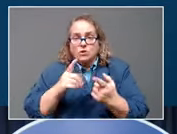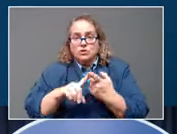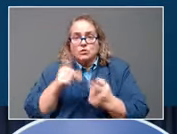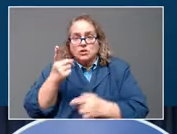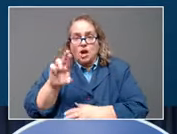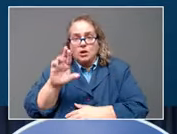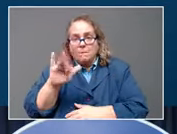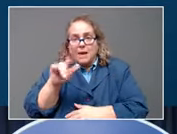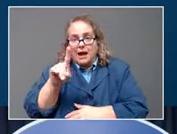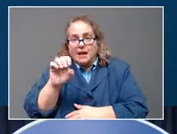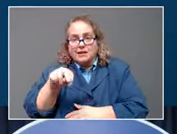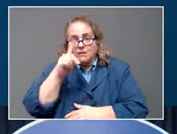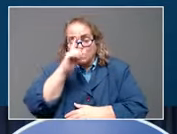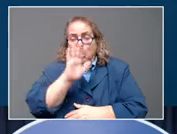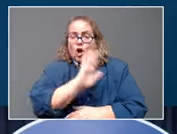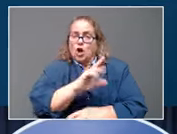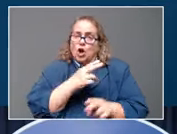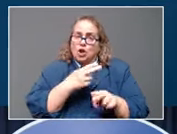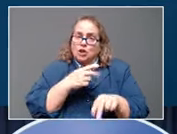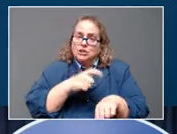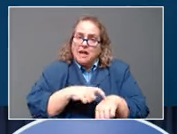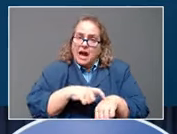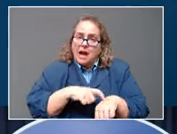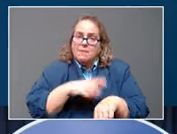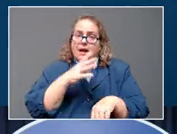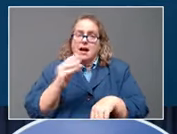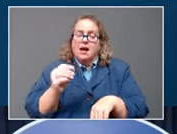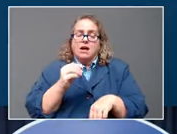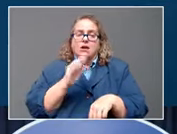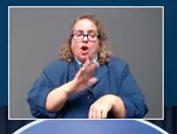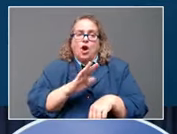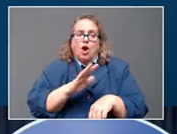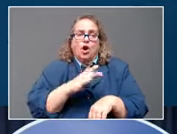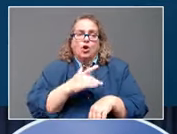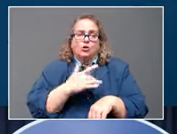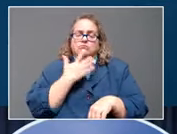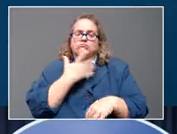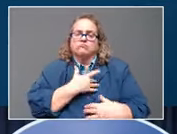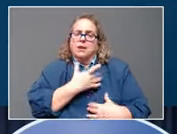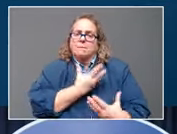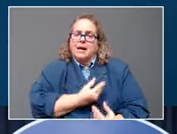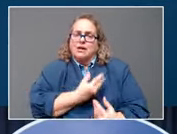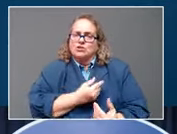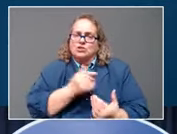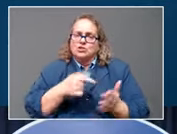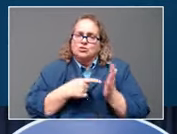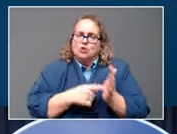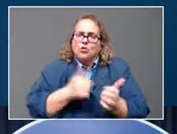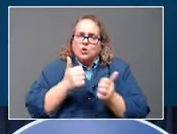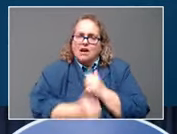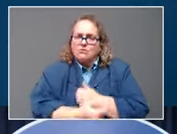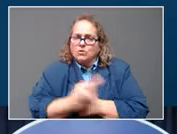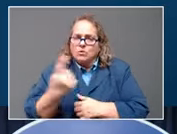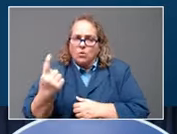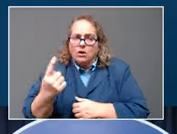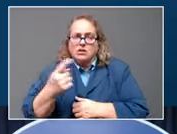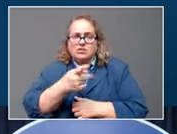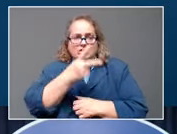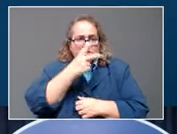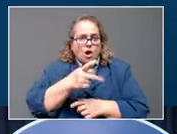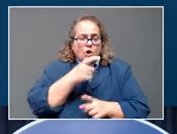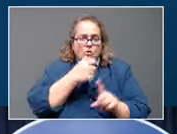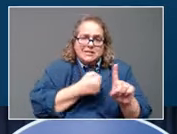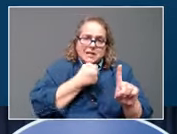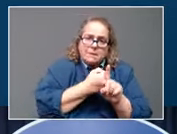time and the compassion that she showed to everyone that we saw, from those that were impacted to those that